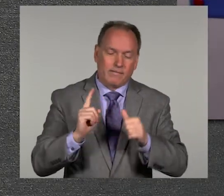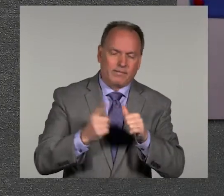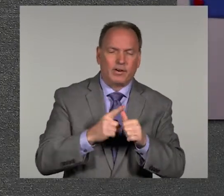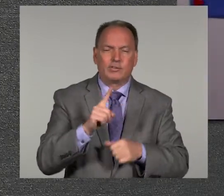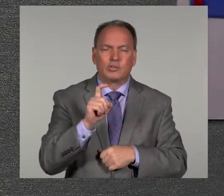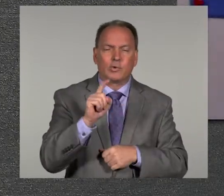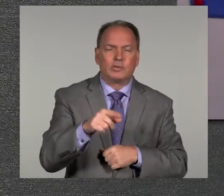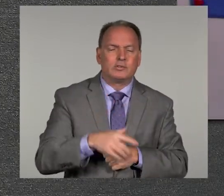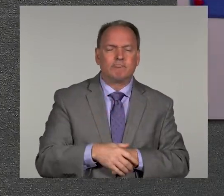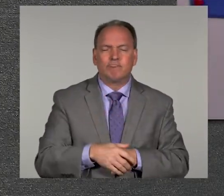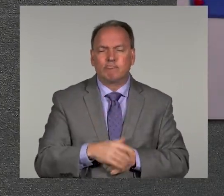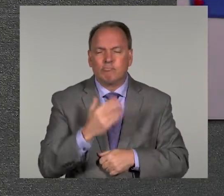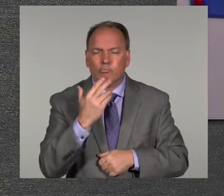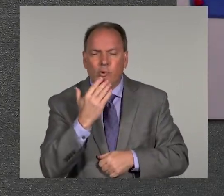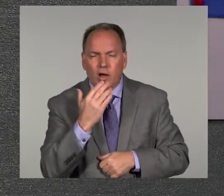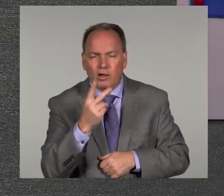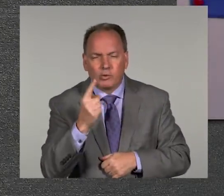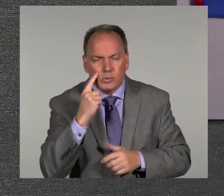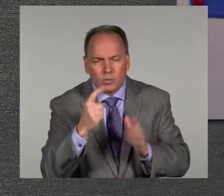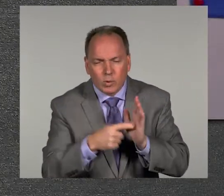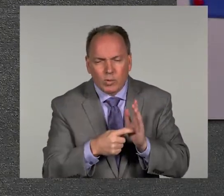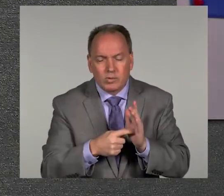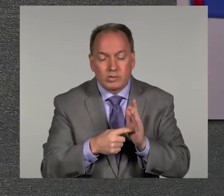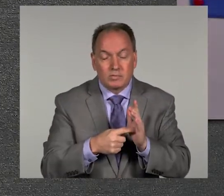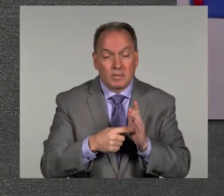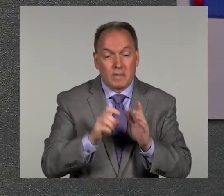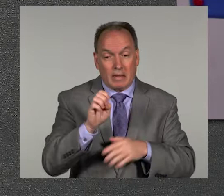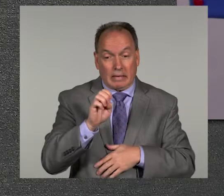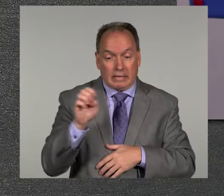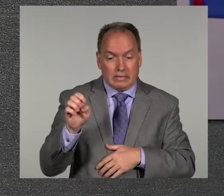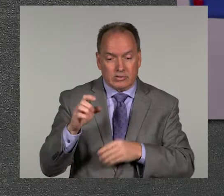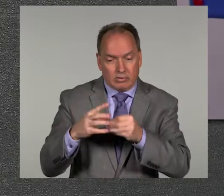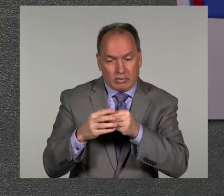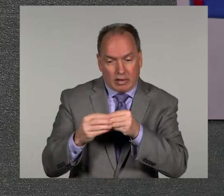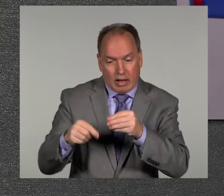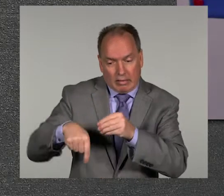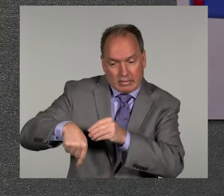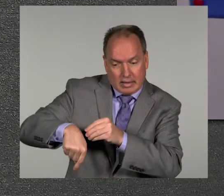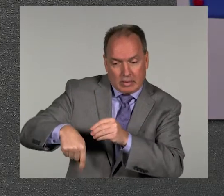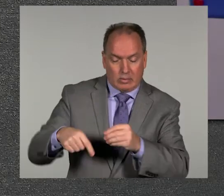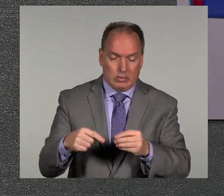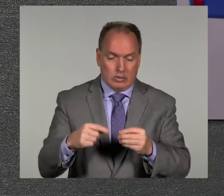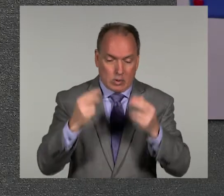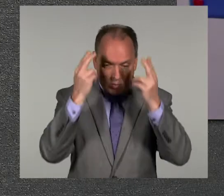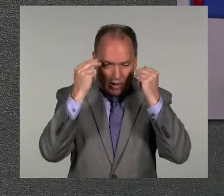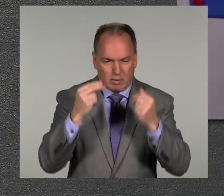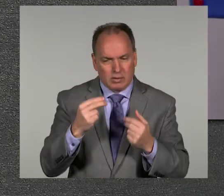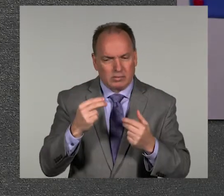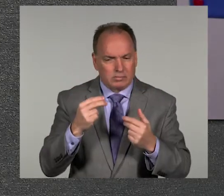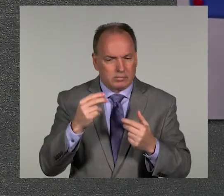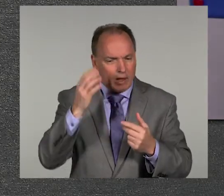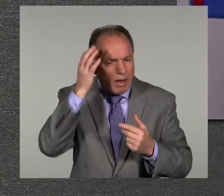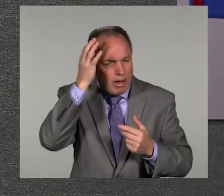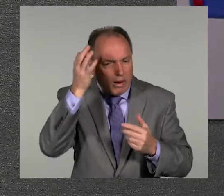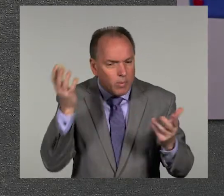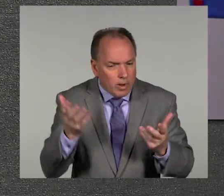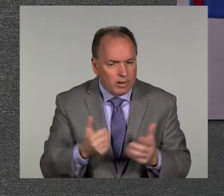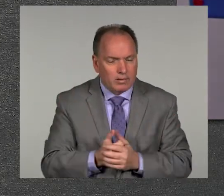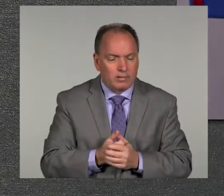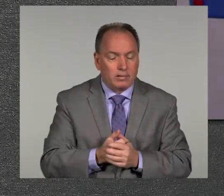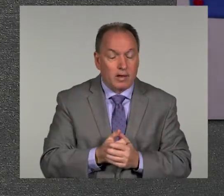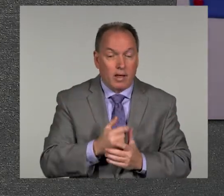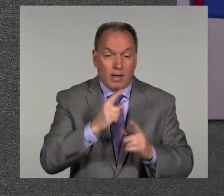Alrighty, our first question. What colors did you see on the eastern cottontail rabbit's fur? All right, you're gonna shout that answer out